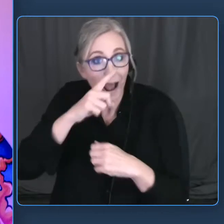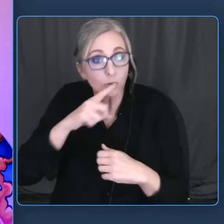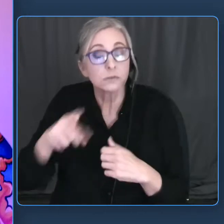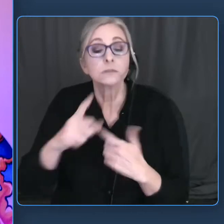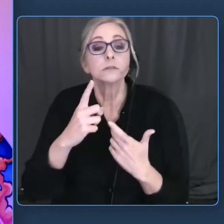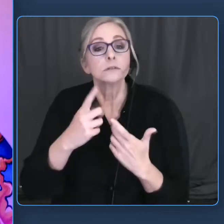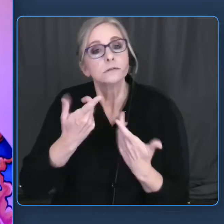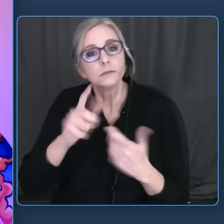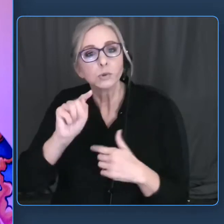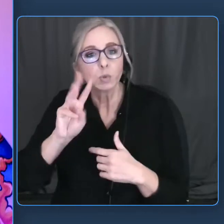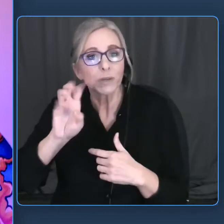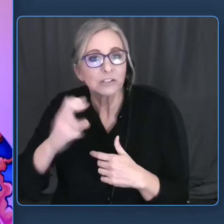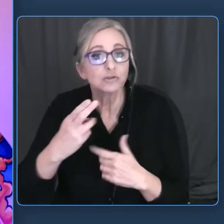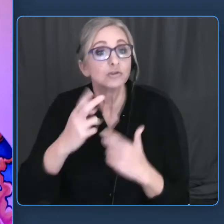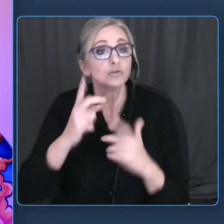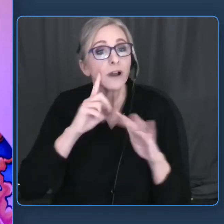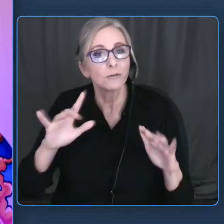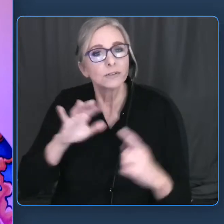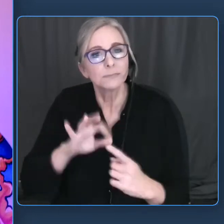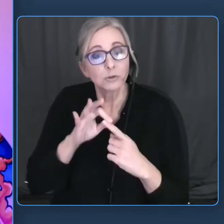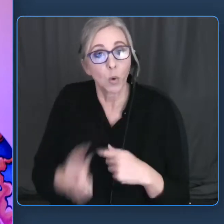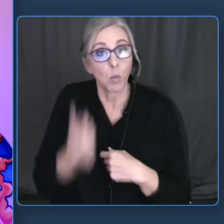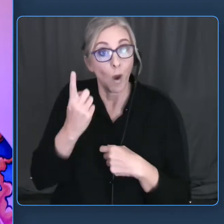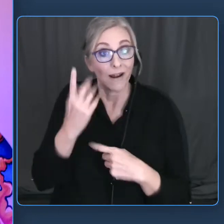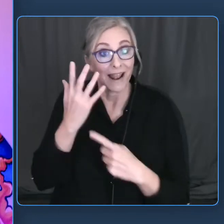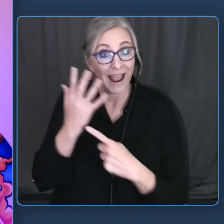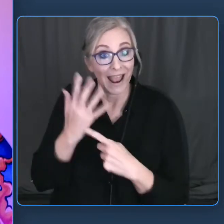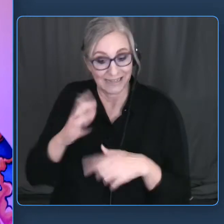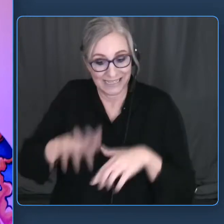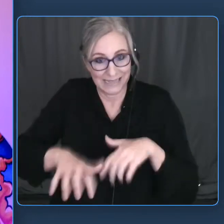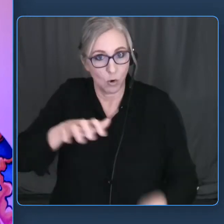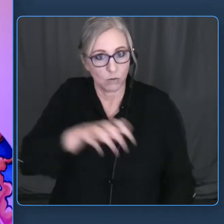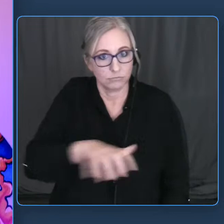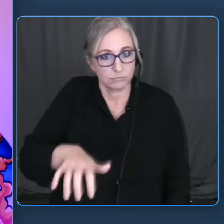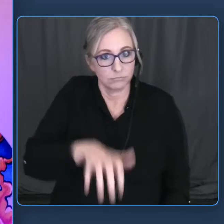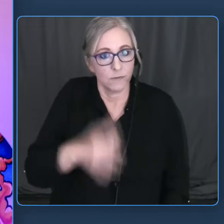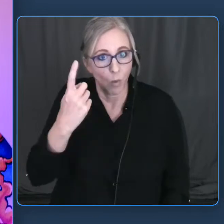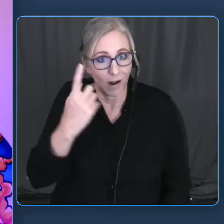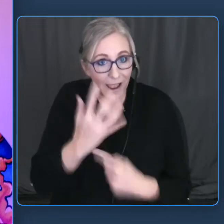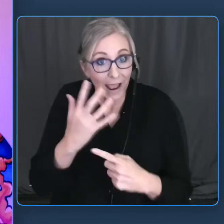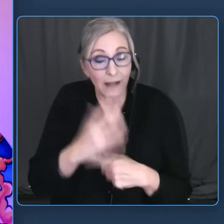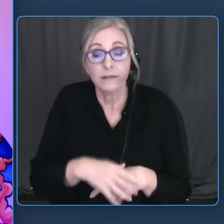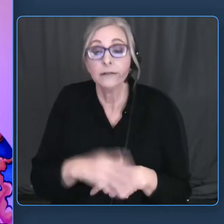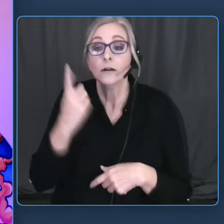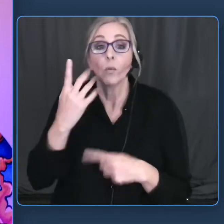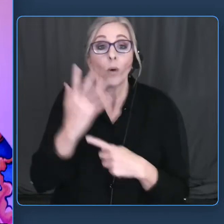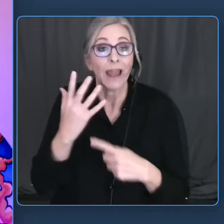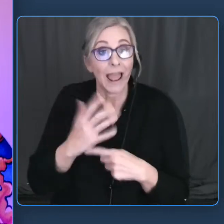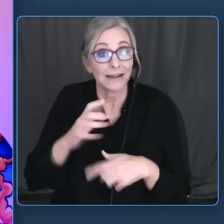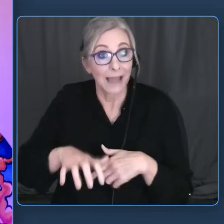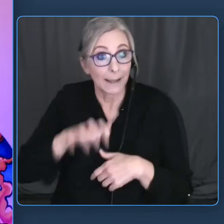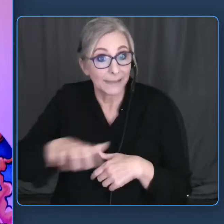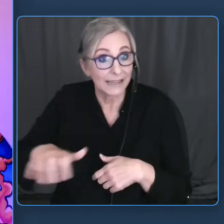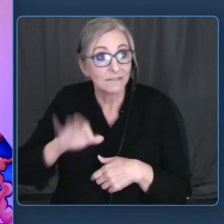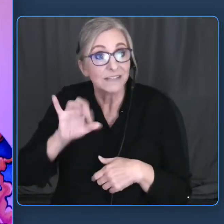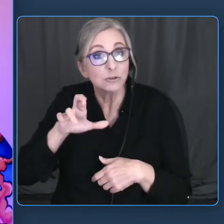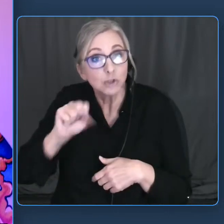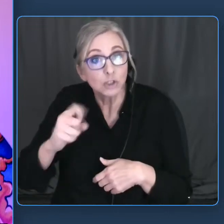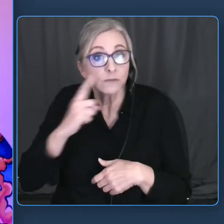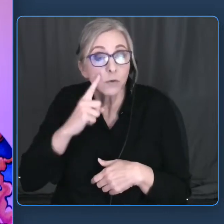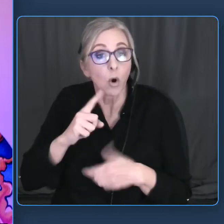switches. And there's also specialty one-handed keyboards and one-hand typing features on